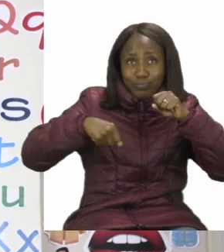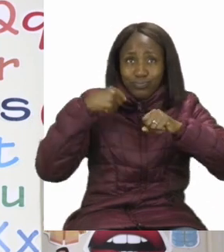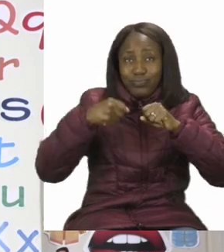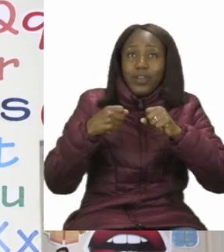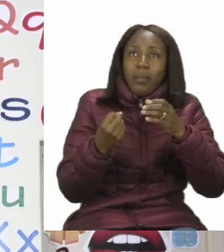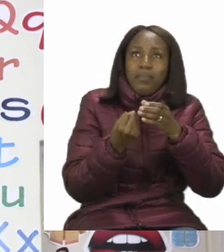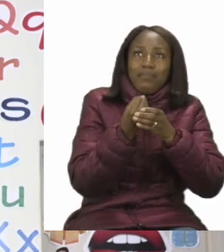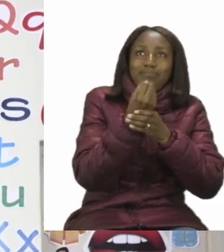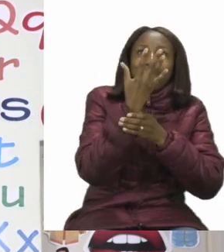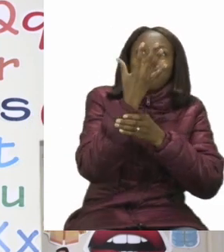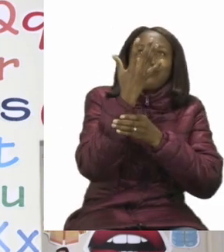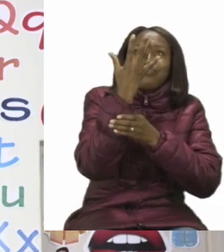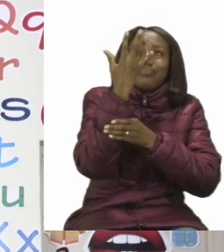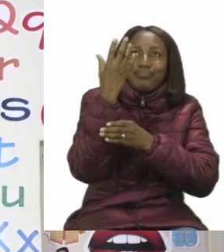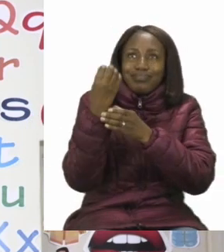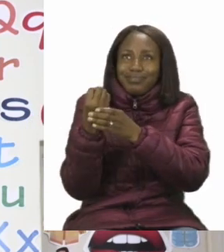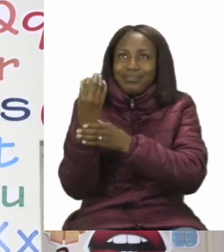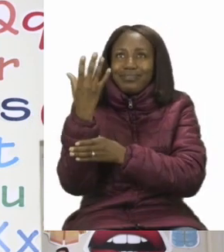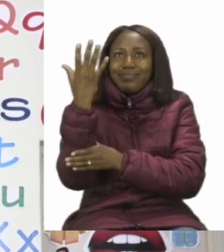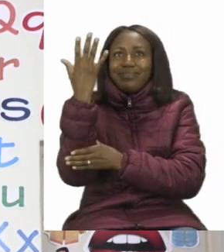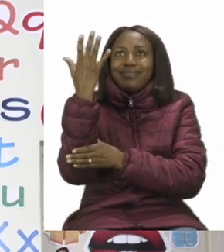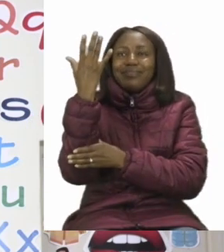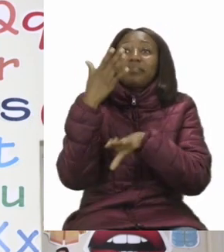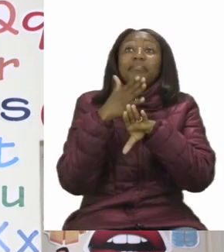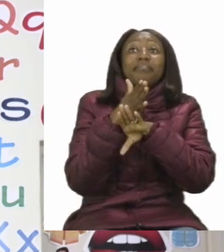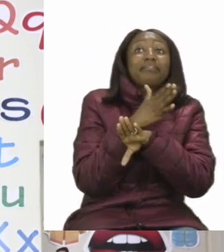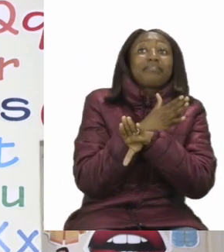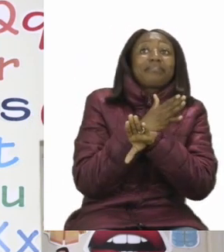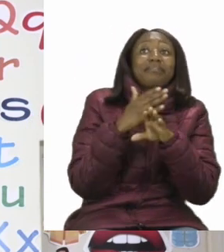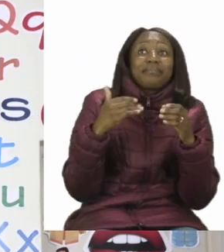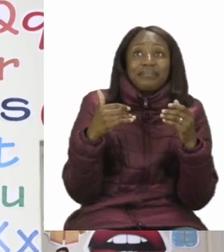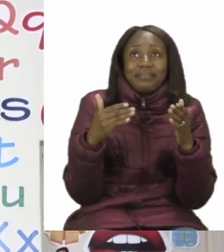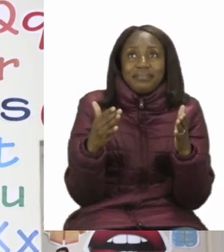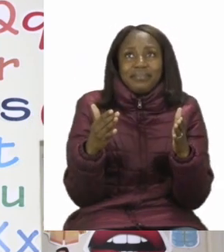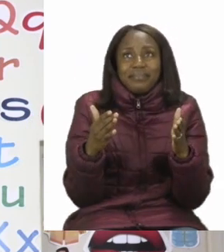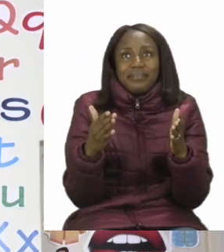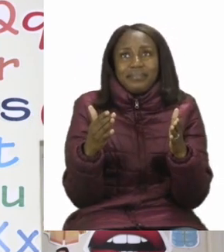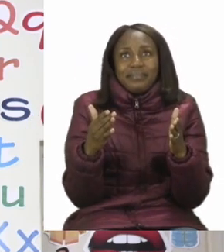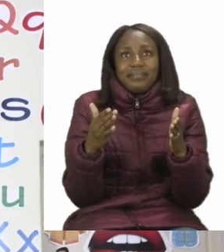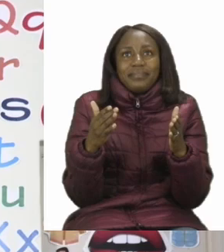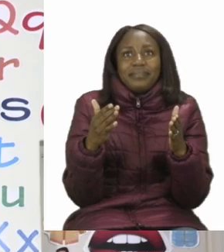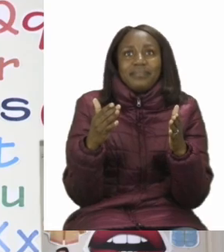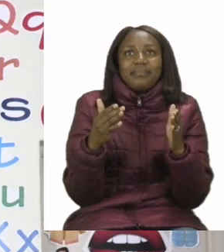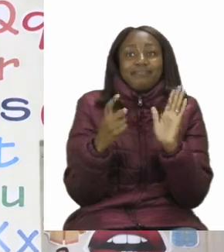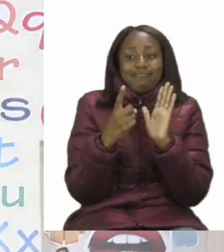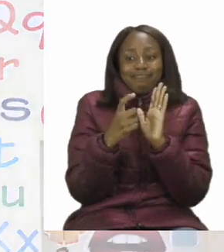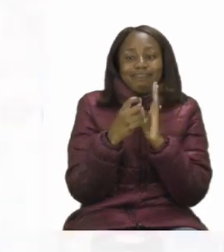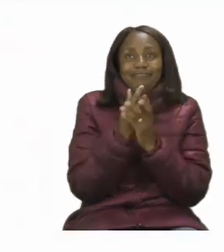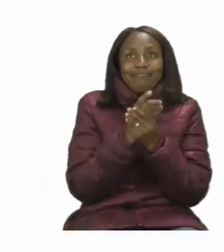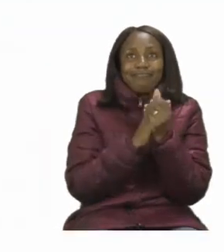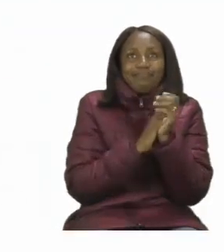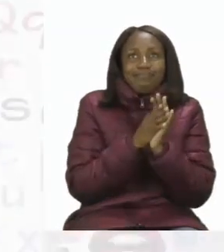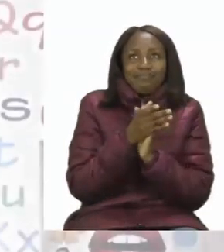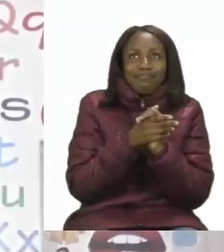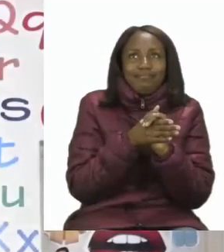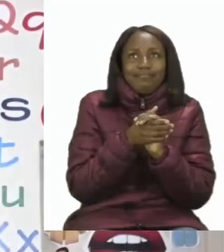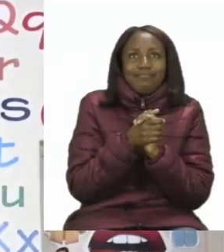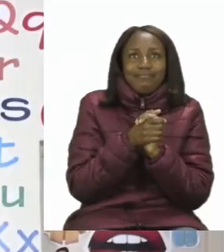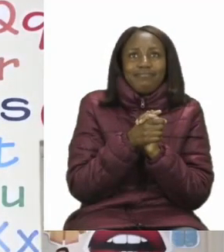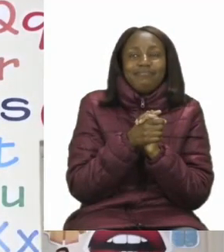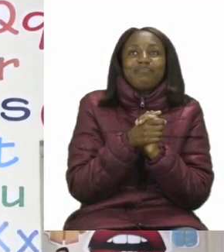plant and growth. Before we get into any lessons, boys and girls, let's make sure that we